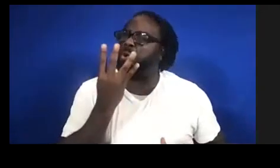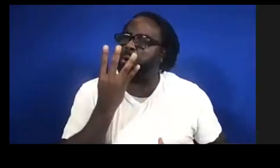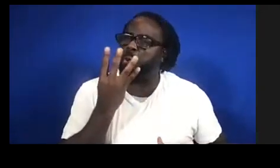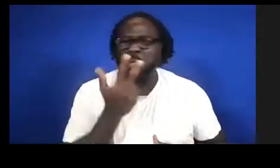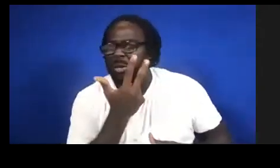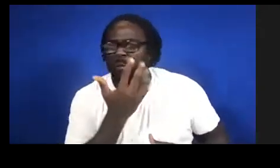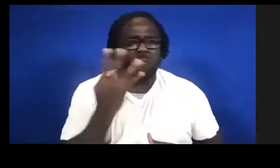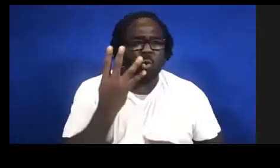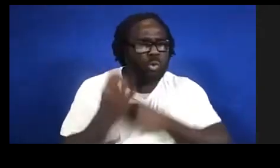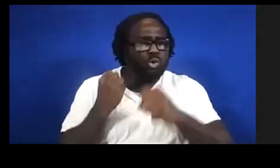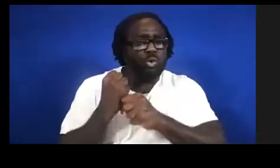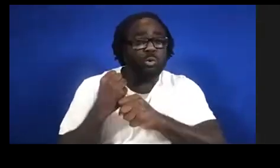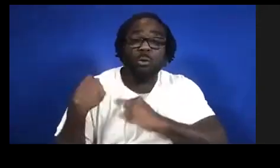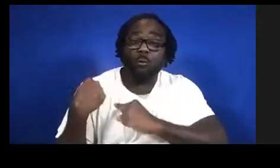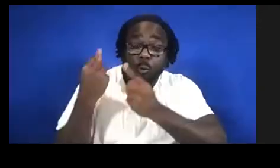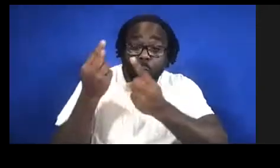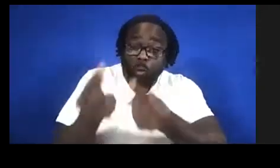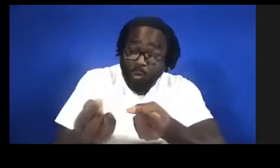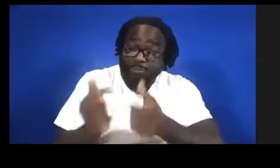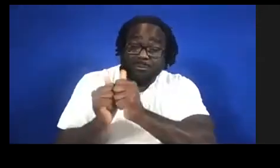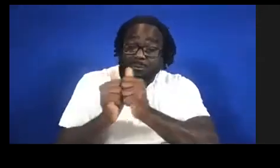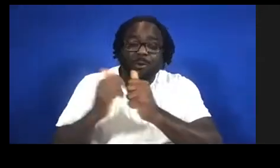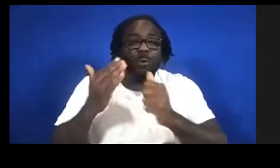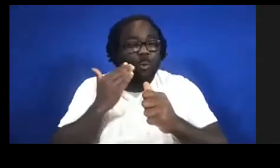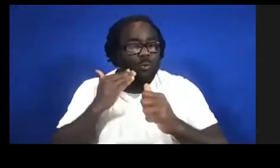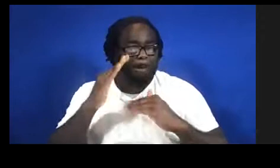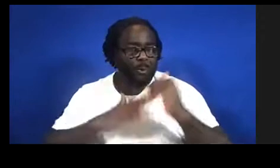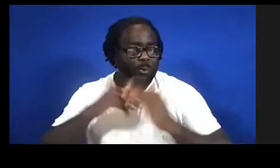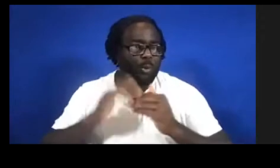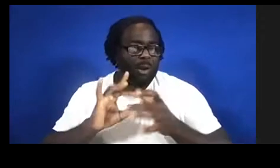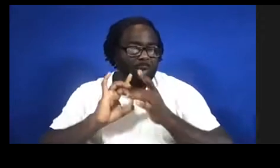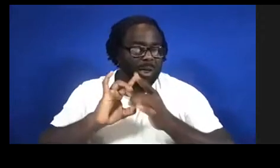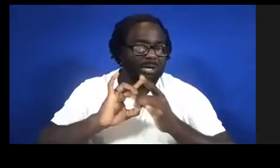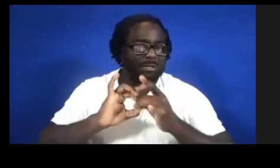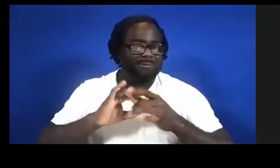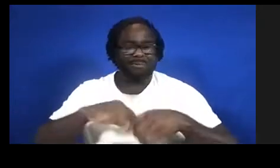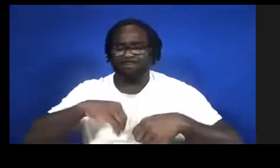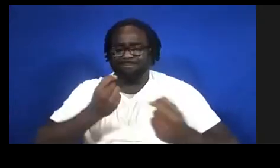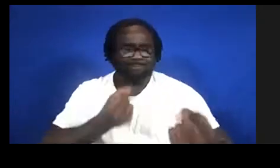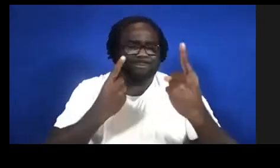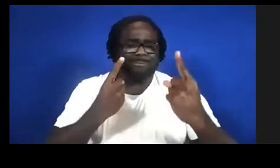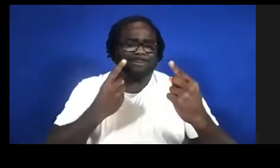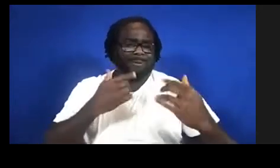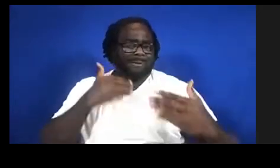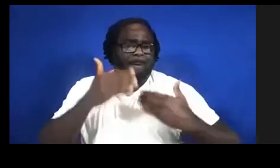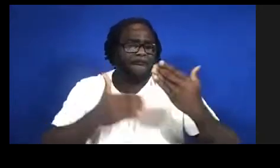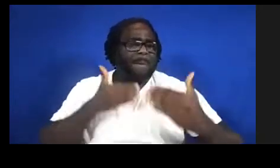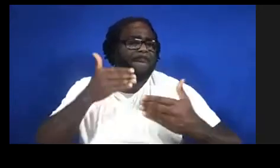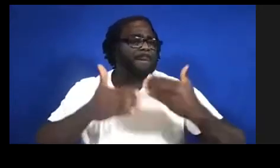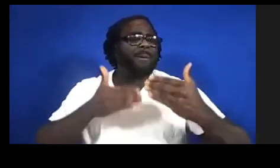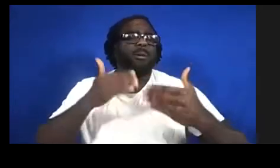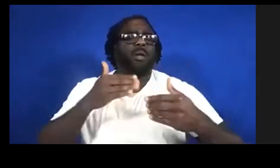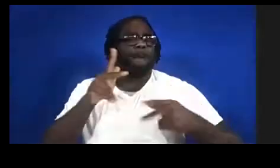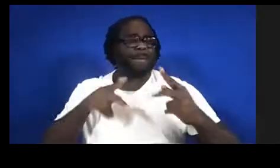We've been working together, I think at this point, maybe 3 or 4 years now. So you build that relationship with